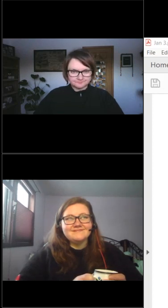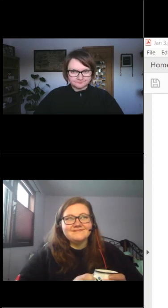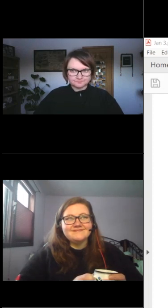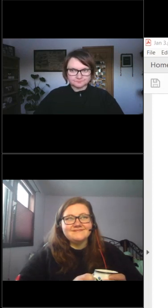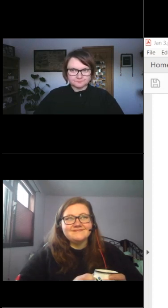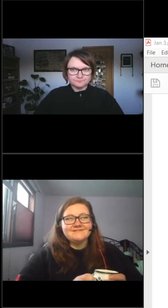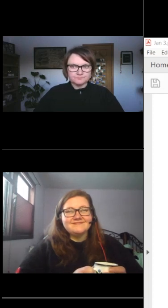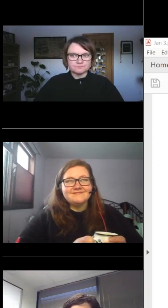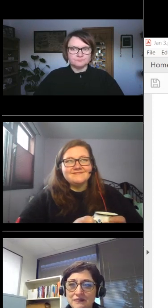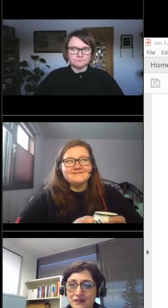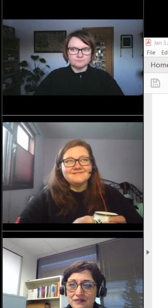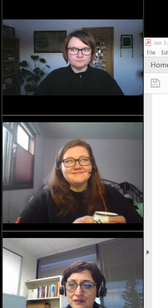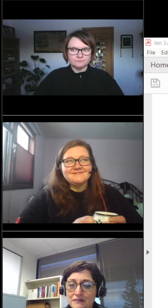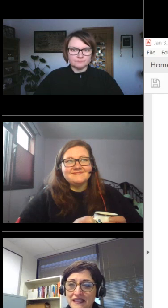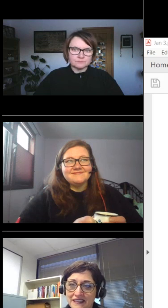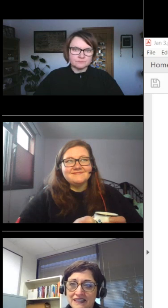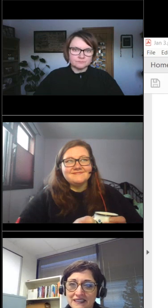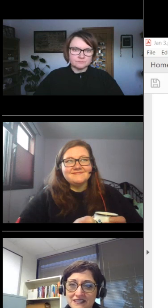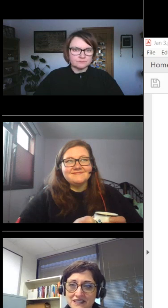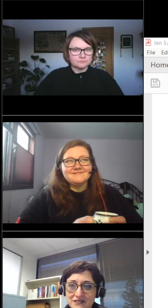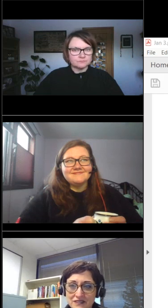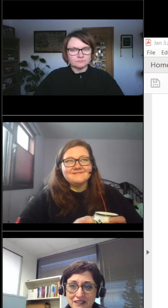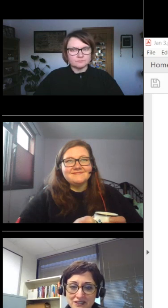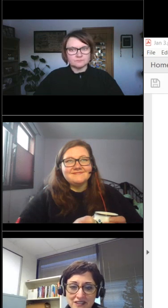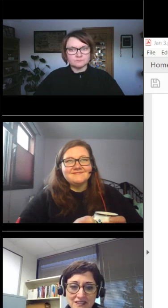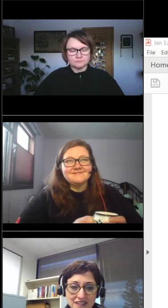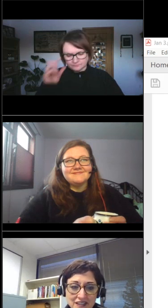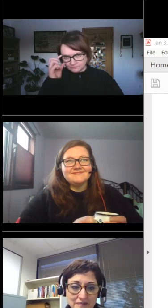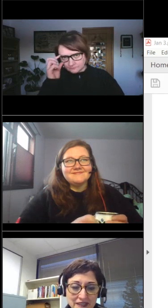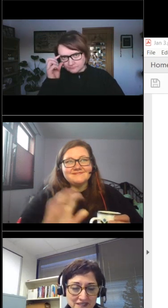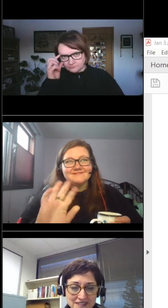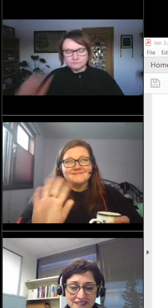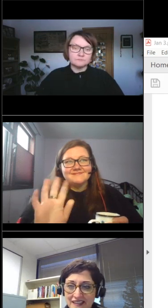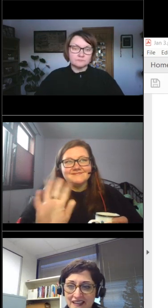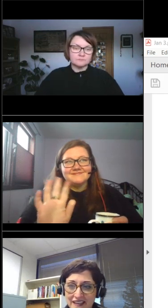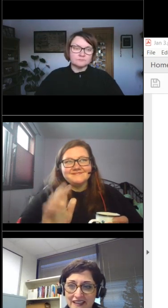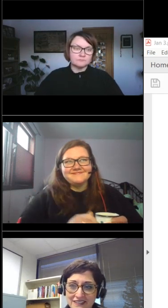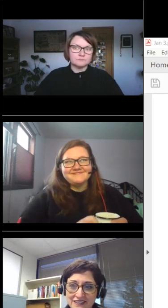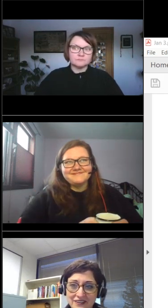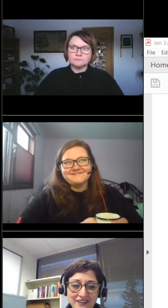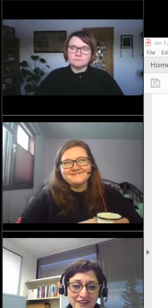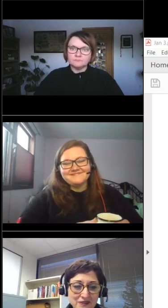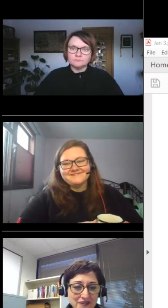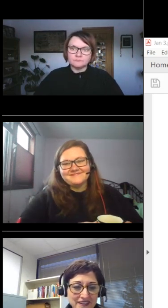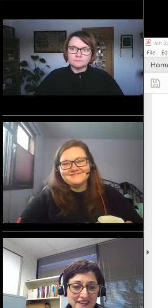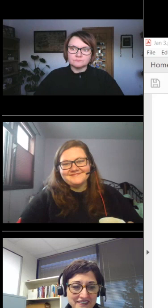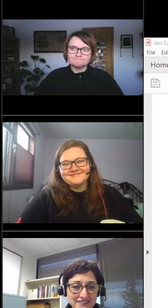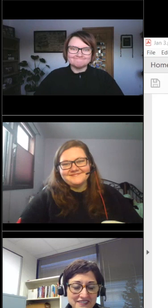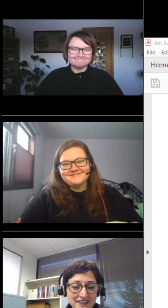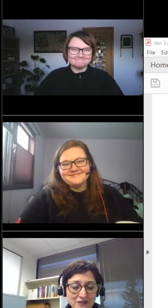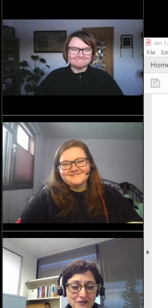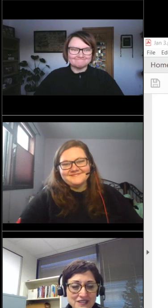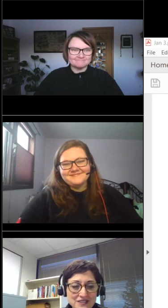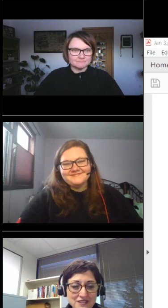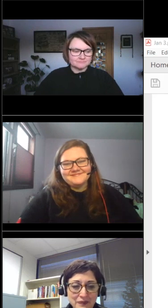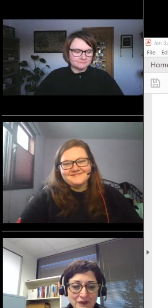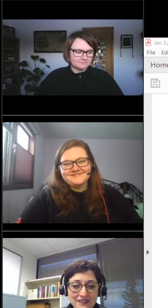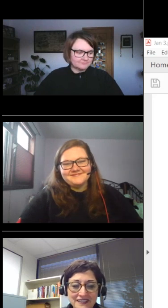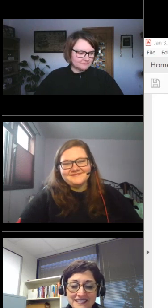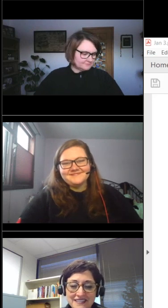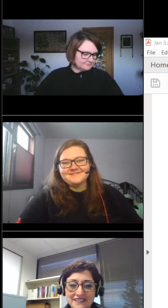training team with me, Cassandra Lynch and Delight Mells, and our care